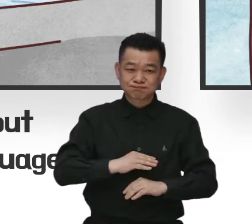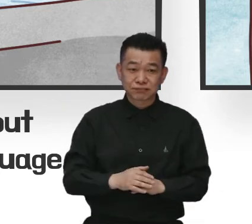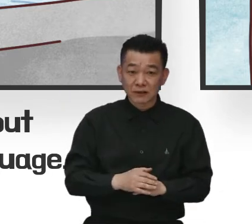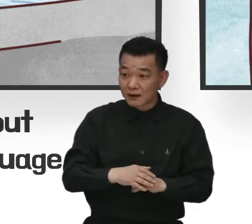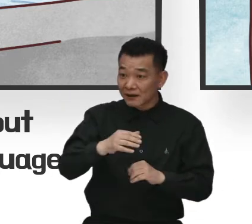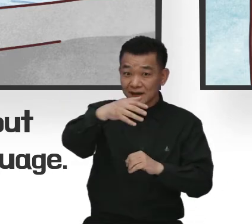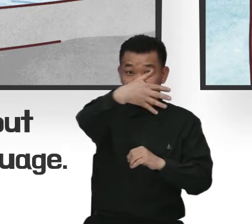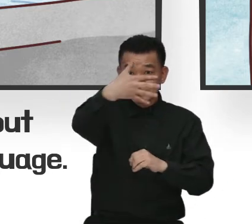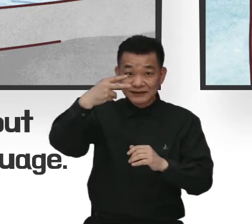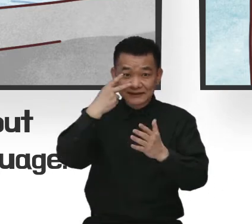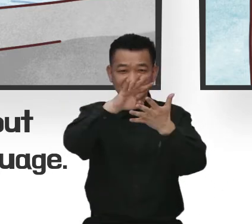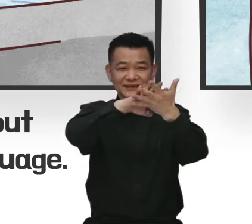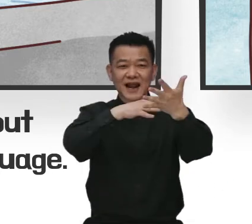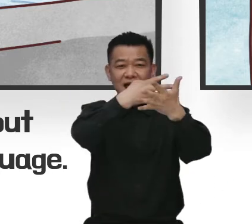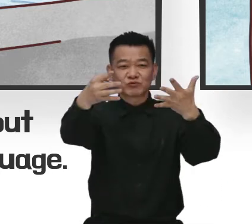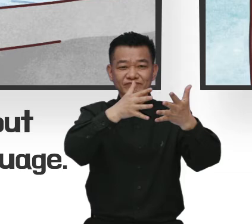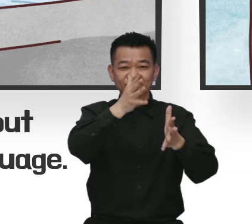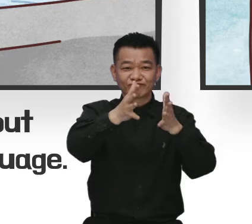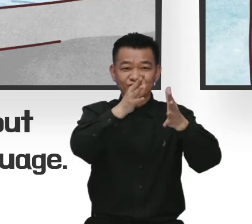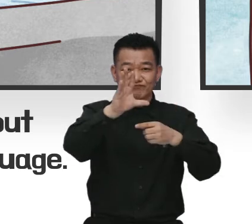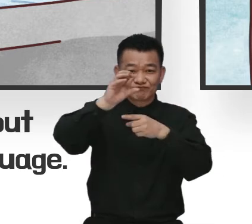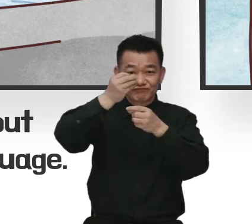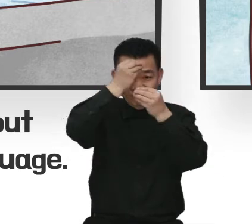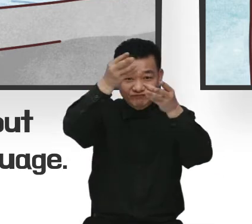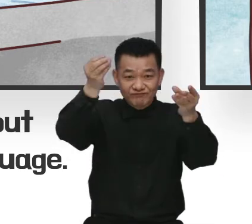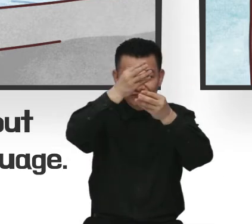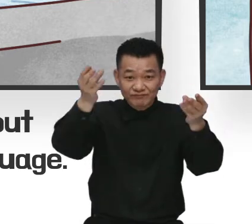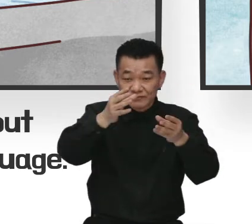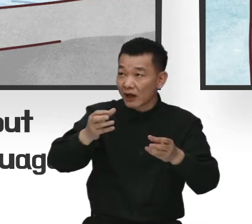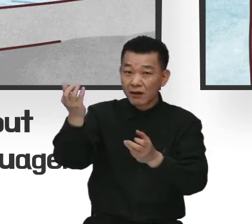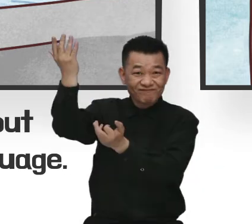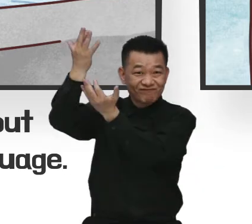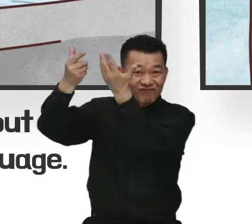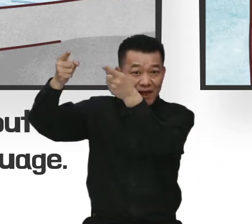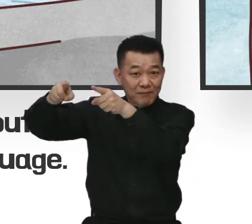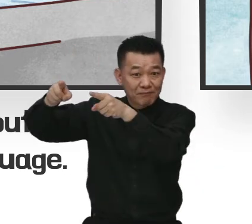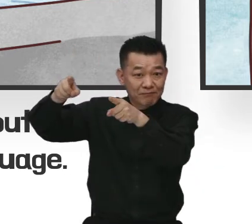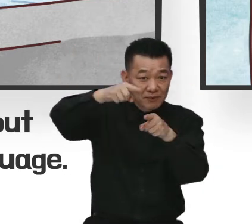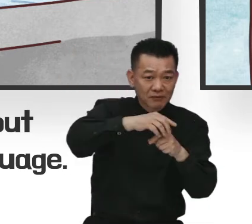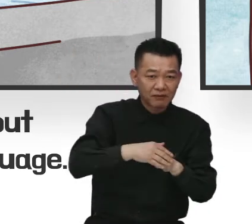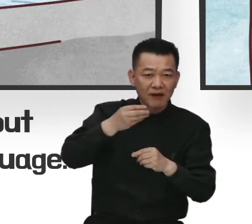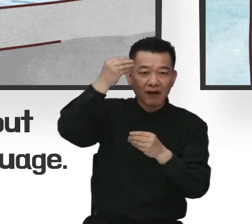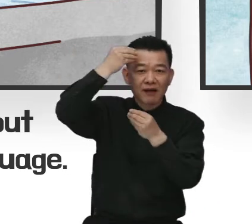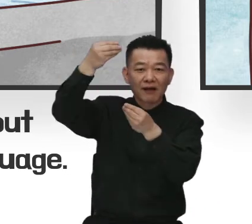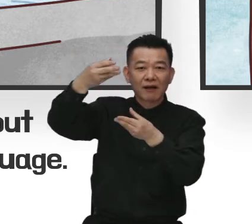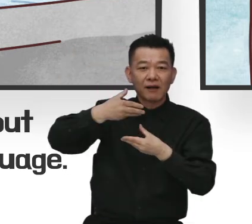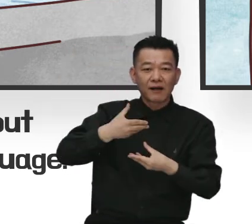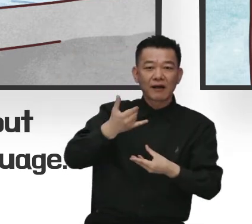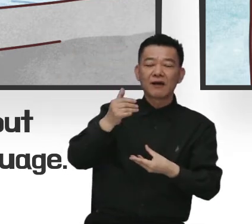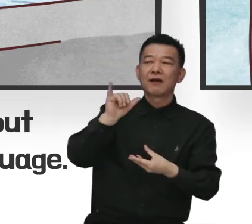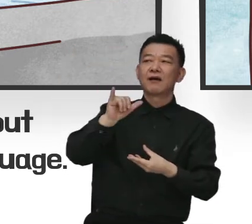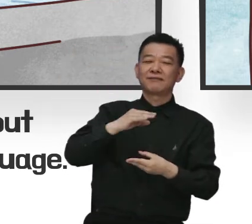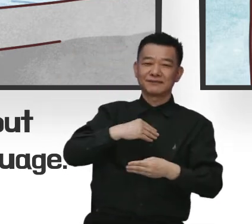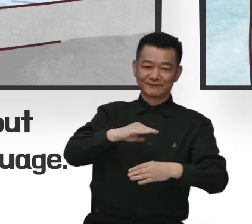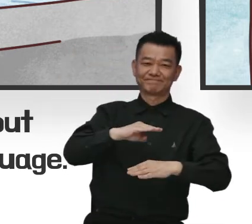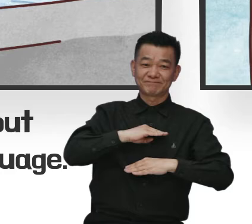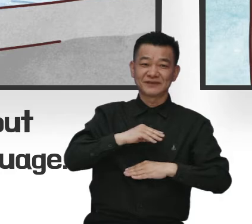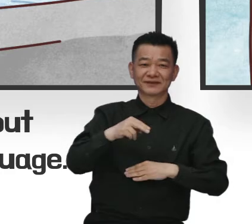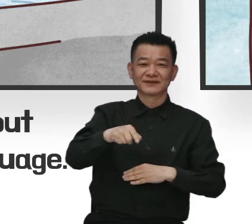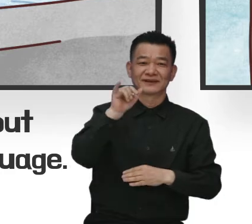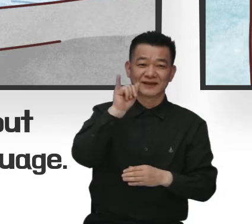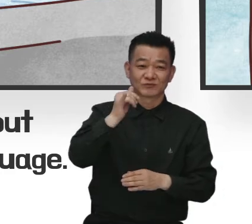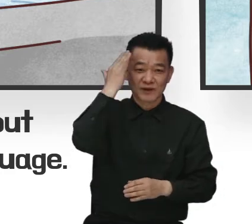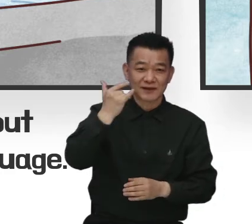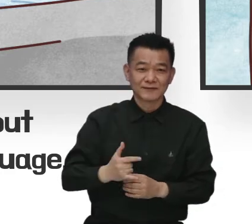was because she was able to obtain information on the situation and evacuation way through a broadcast providing